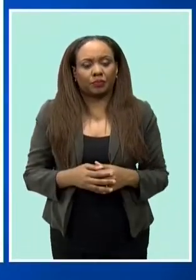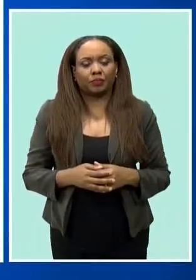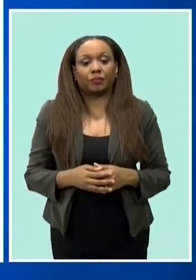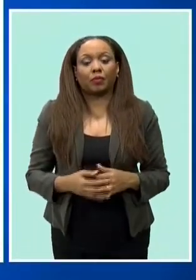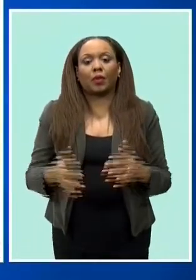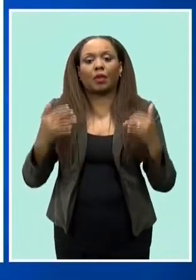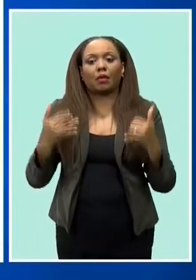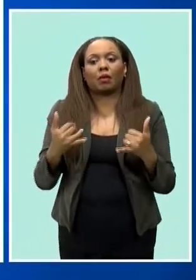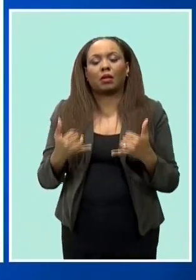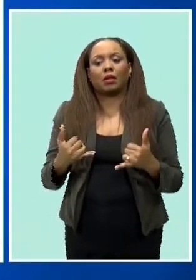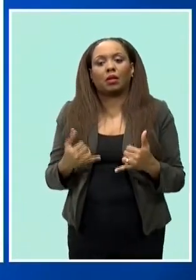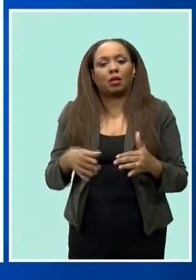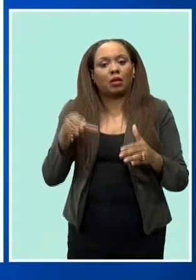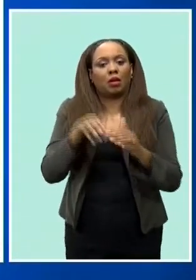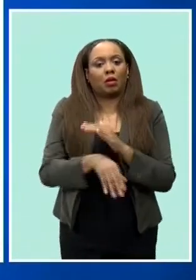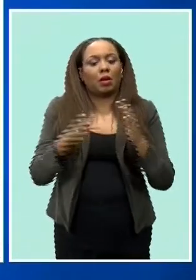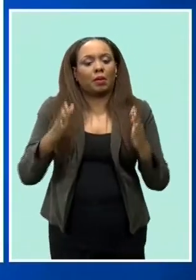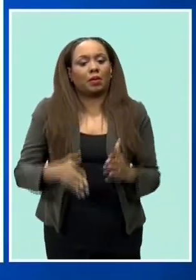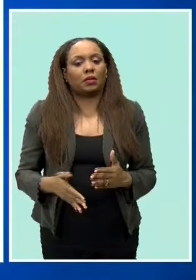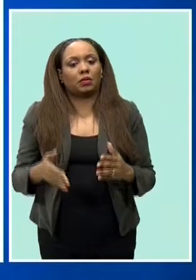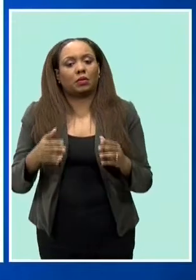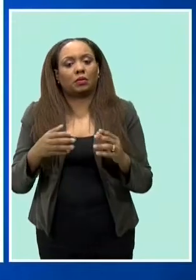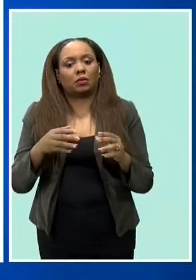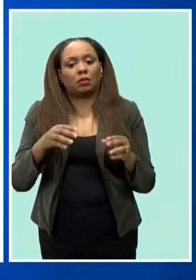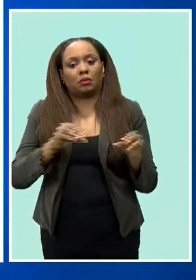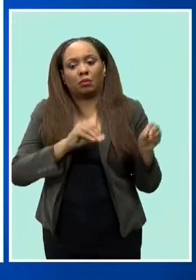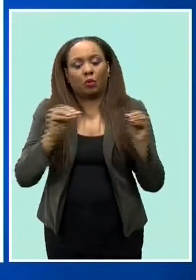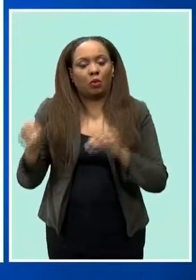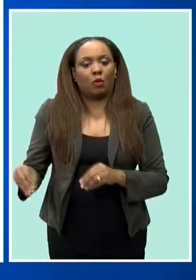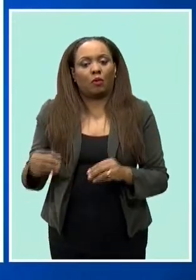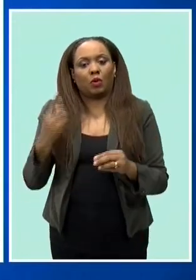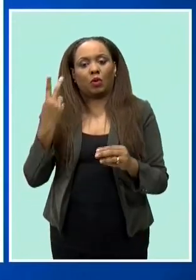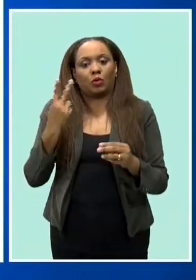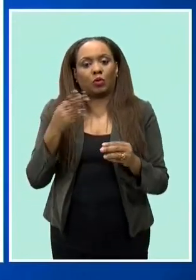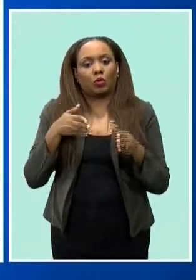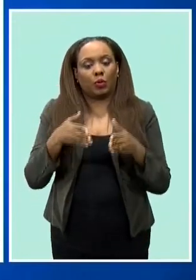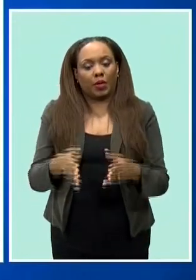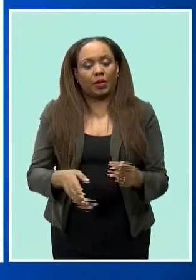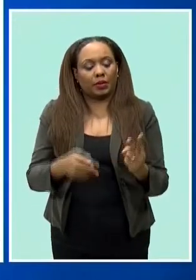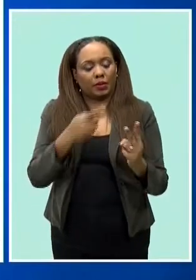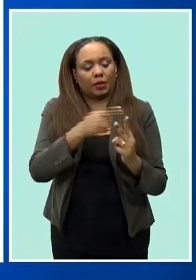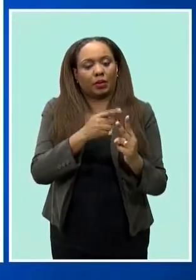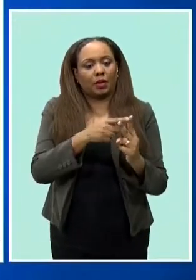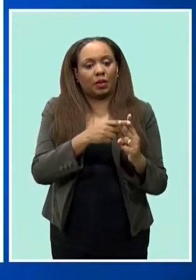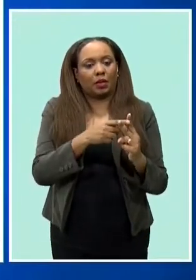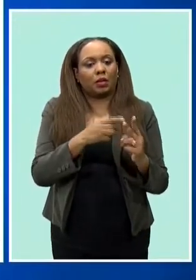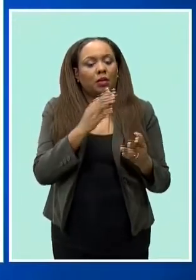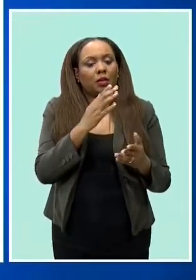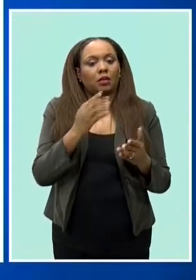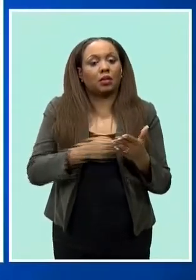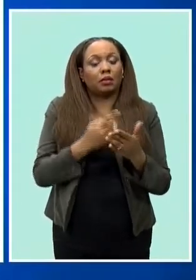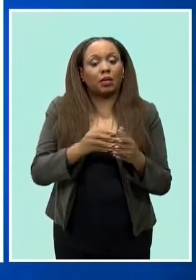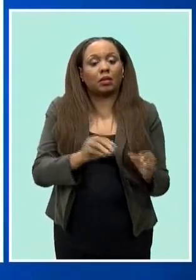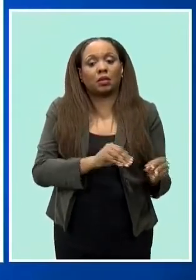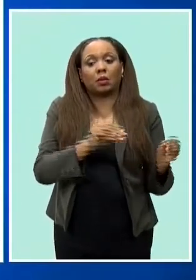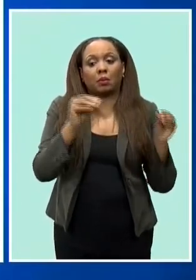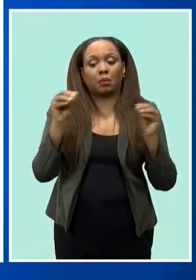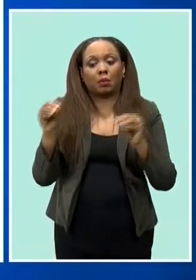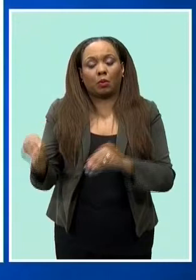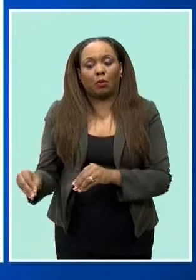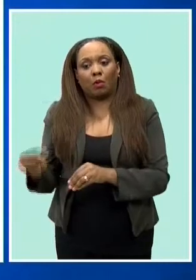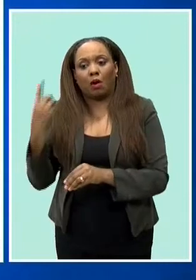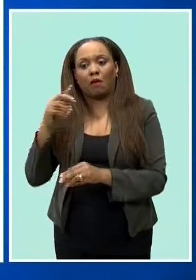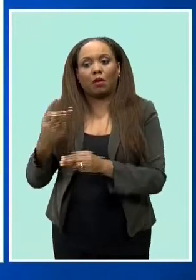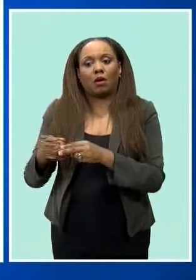migrant criminals in two forms. Those that actually are moving at a given period, at a given